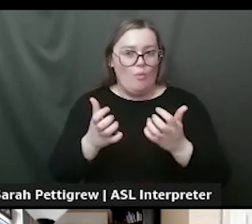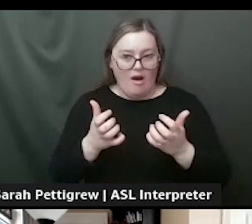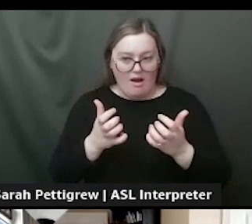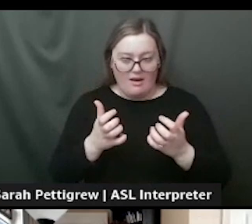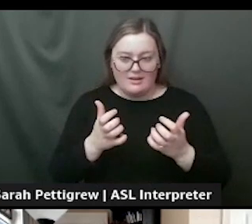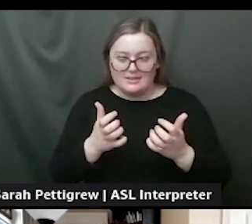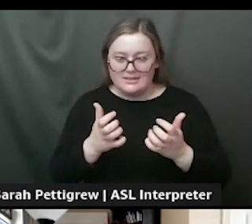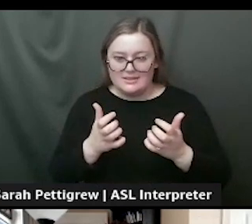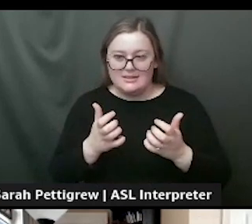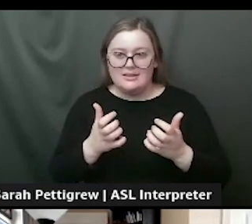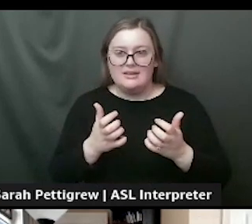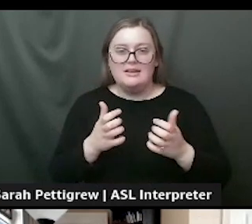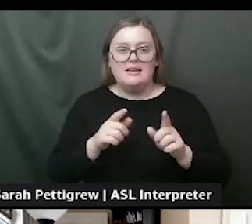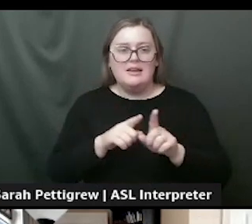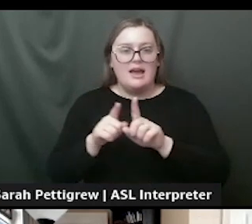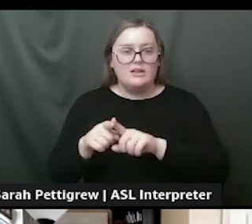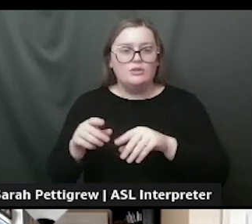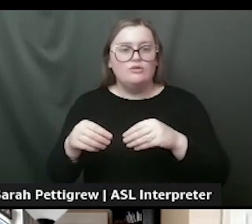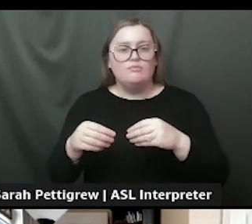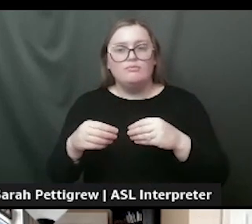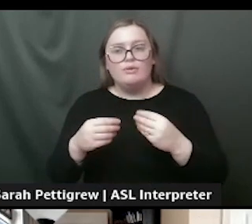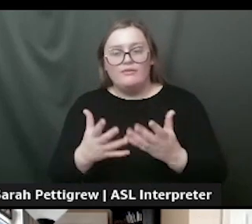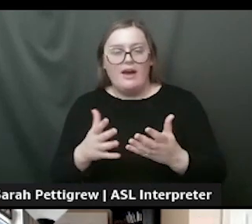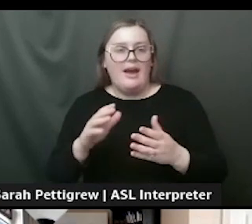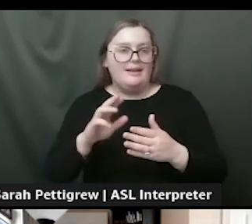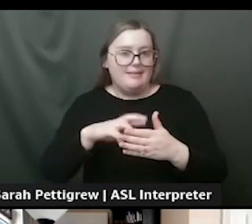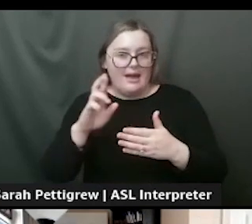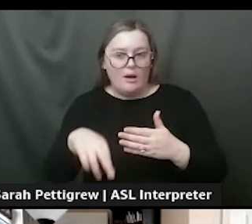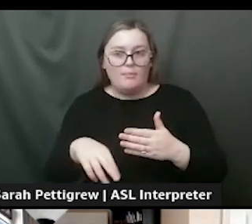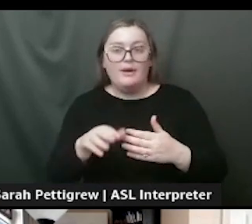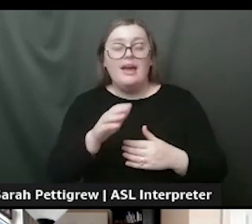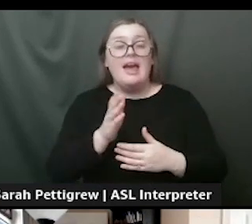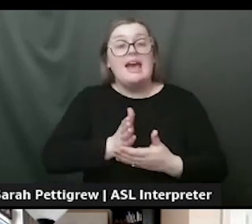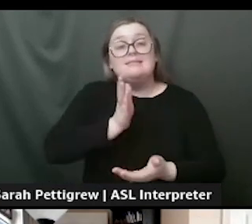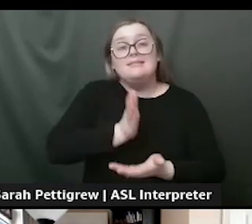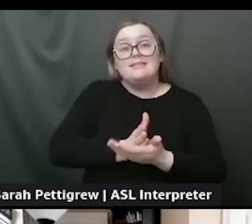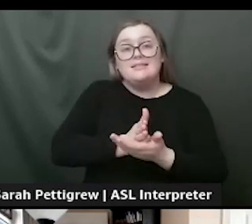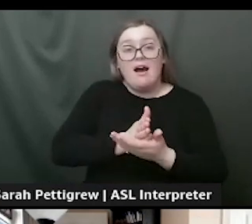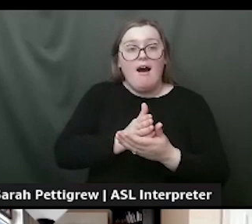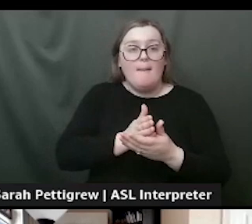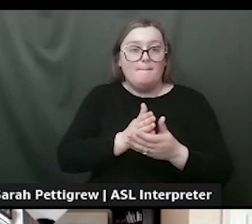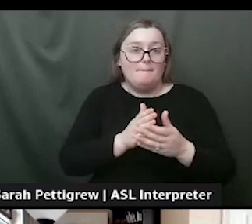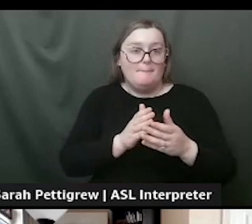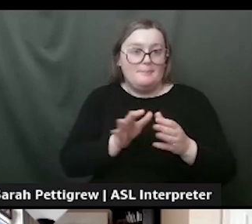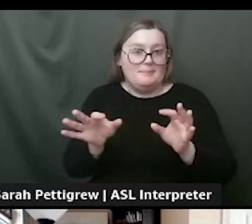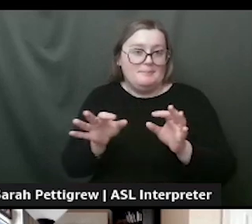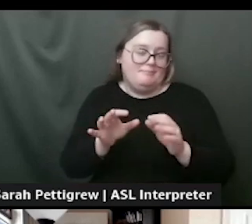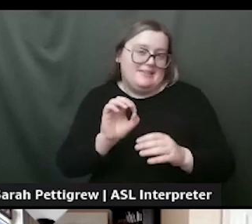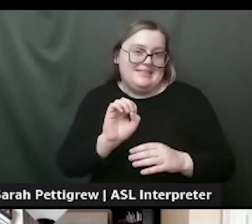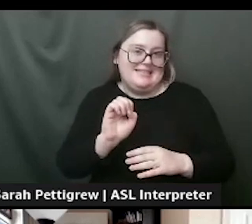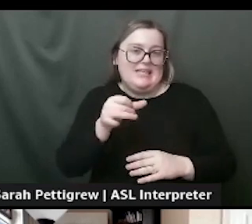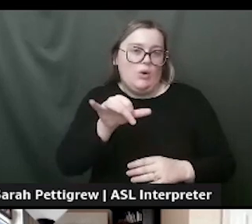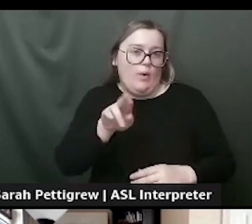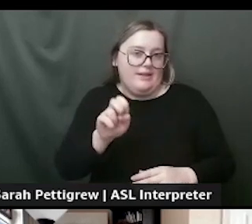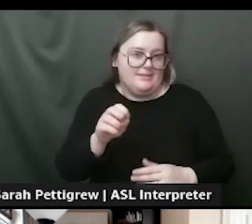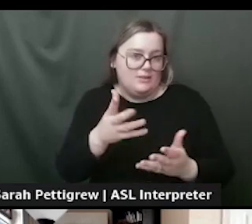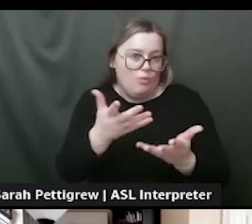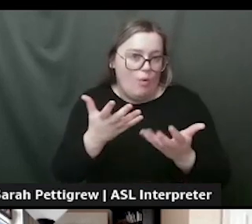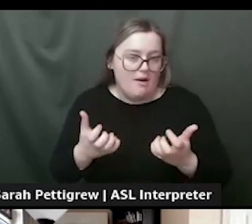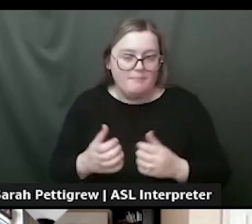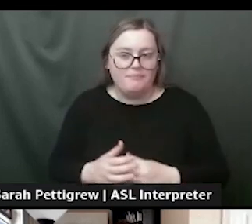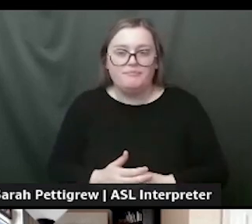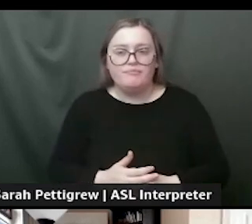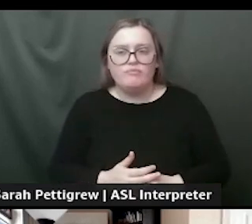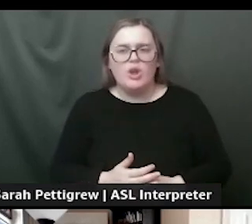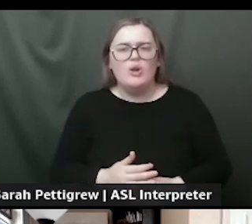you provide the output, and any stop sequences that you want to have in there. So those are